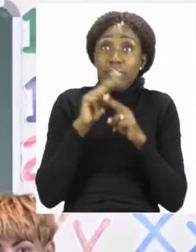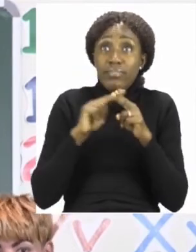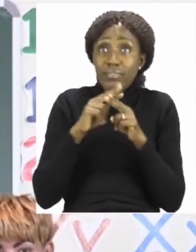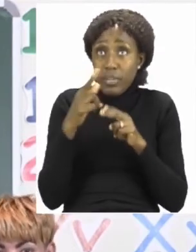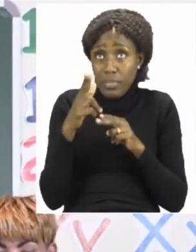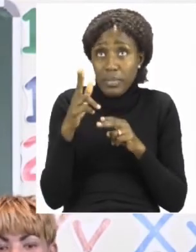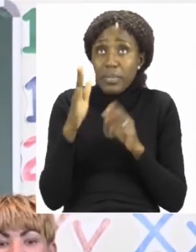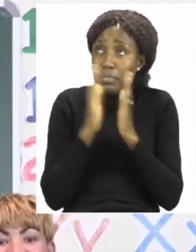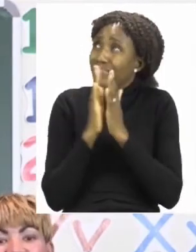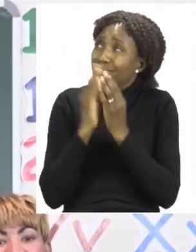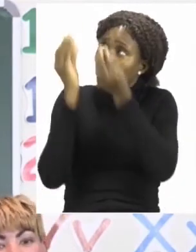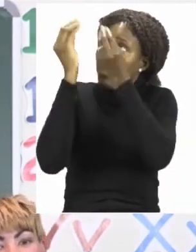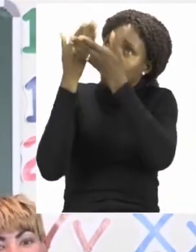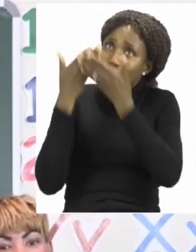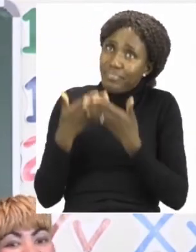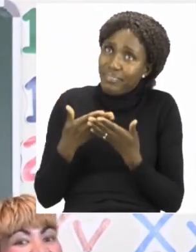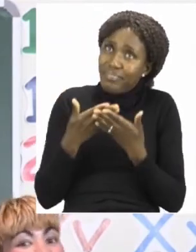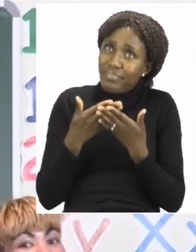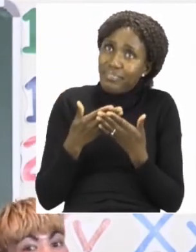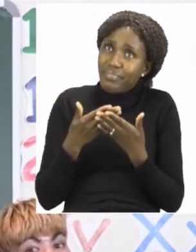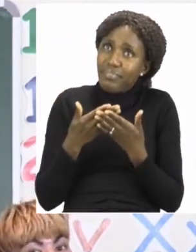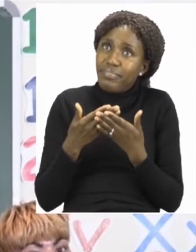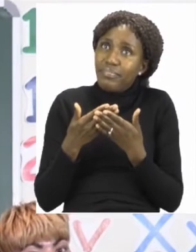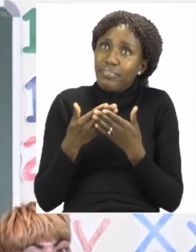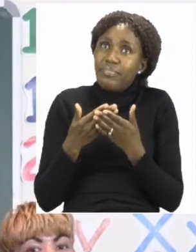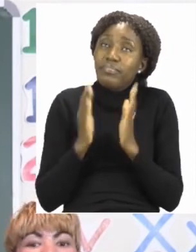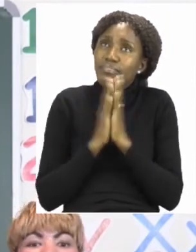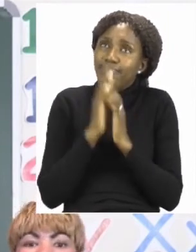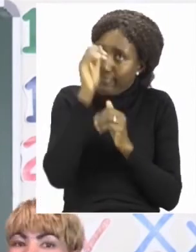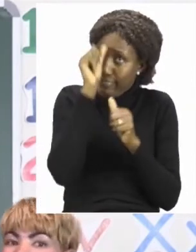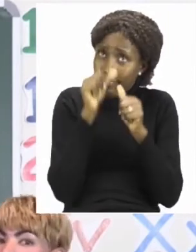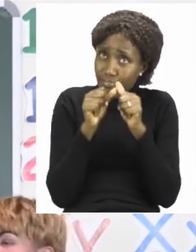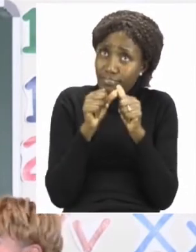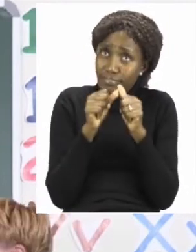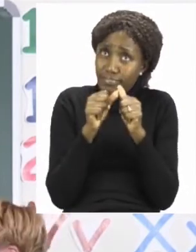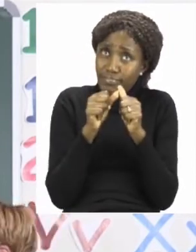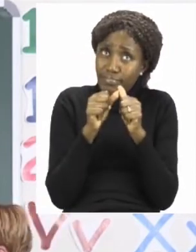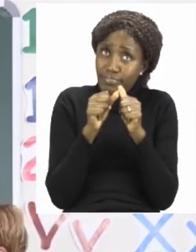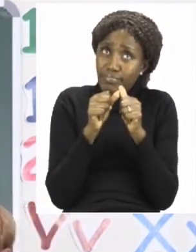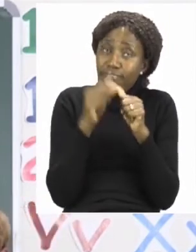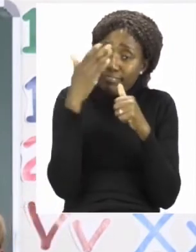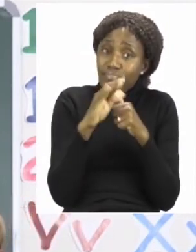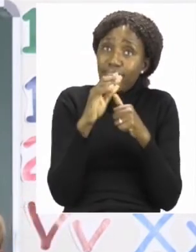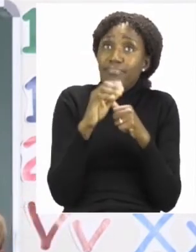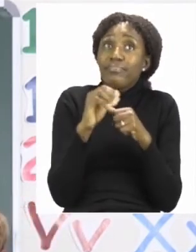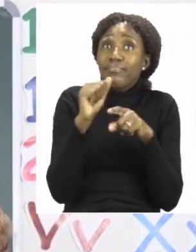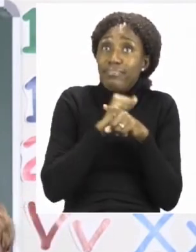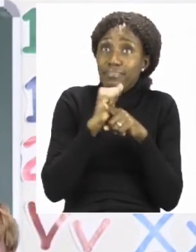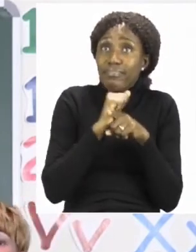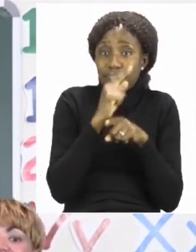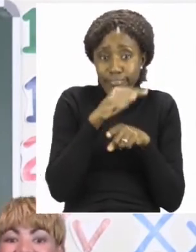puzzle now everyone don't forget you still have to finish your patterns